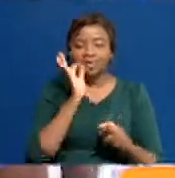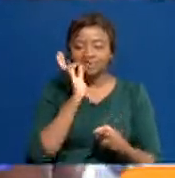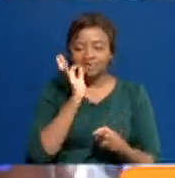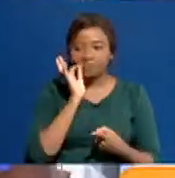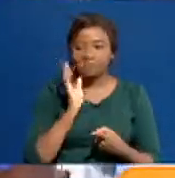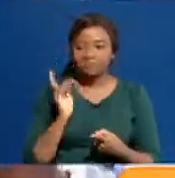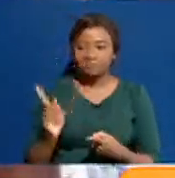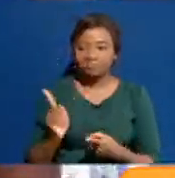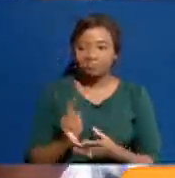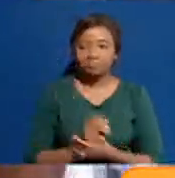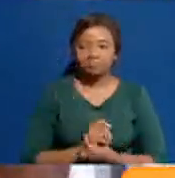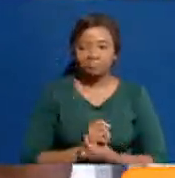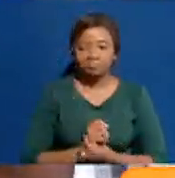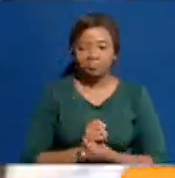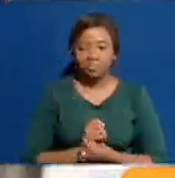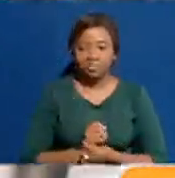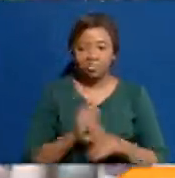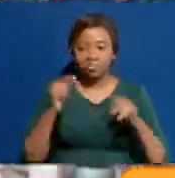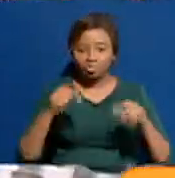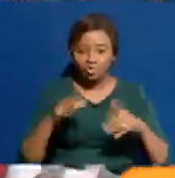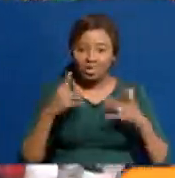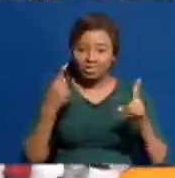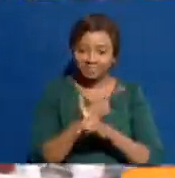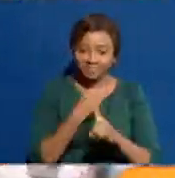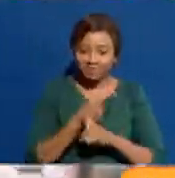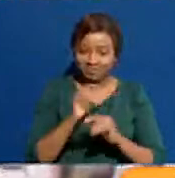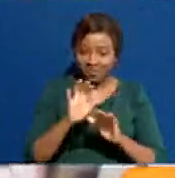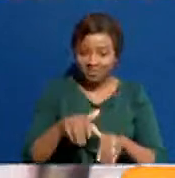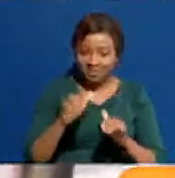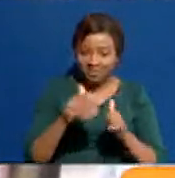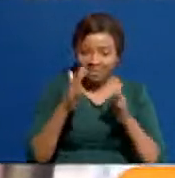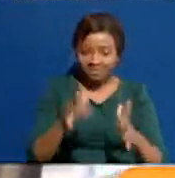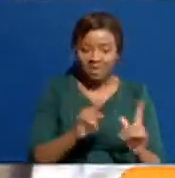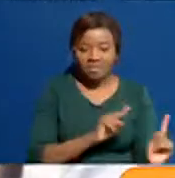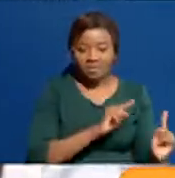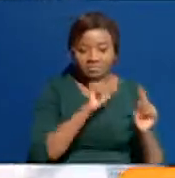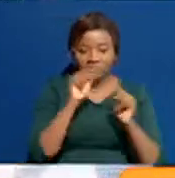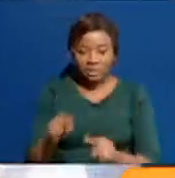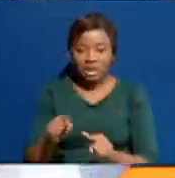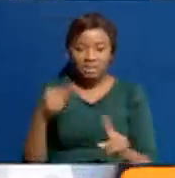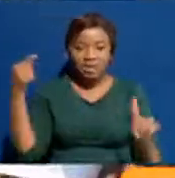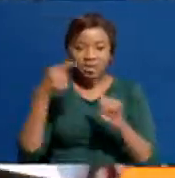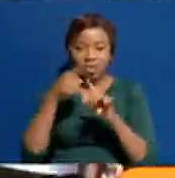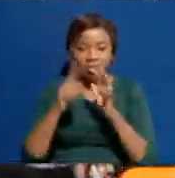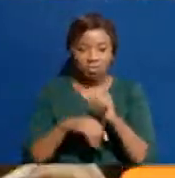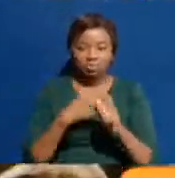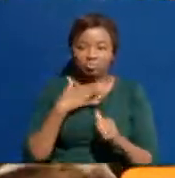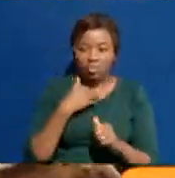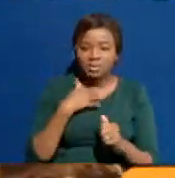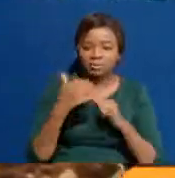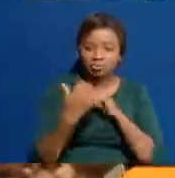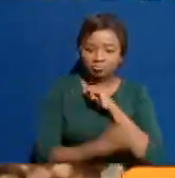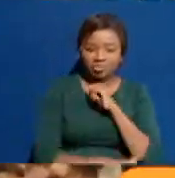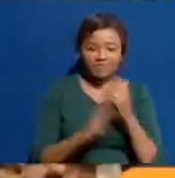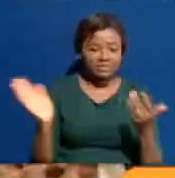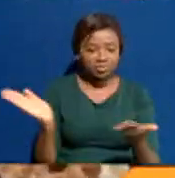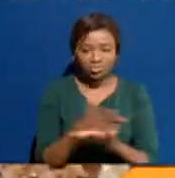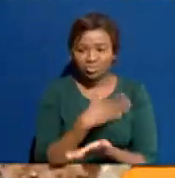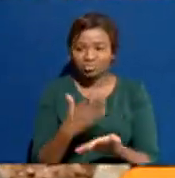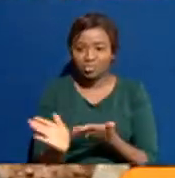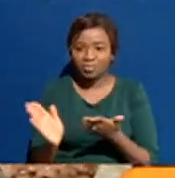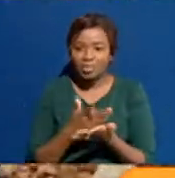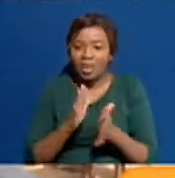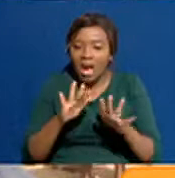Kubebea has organized this field day for farmers here in this campaign, advocating for poverty eradication through jackfruit